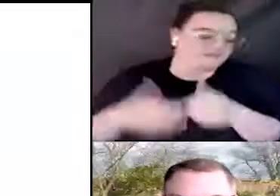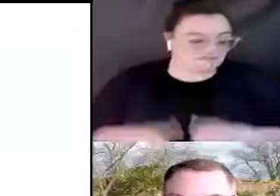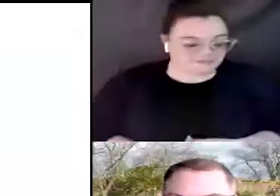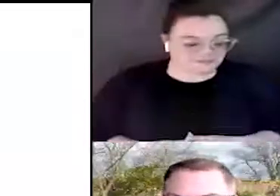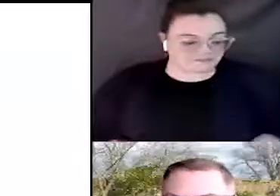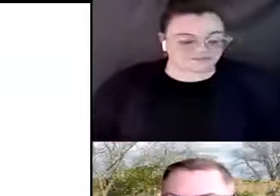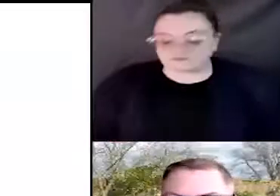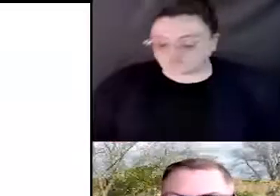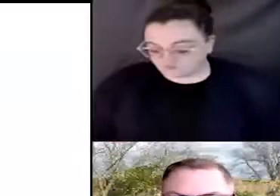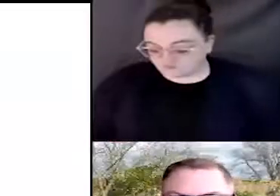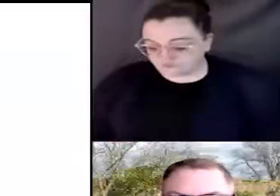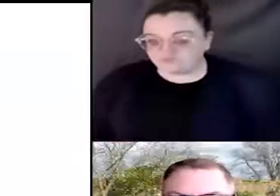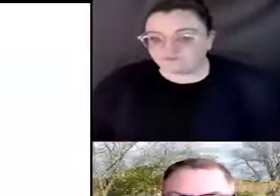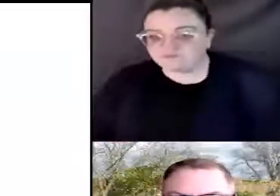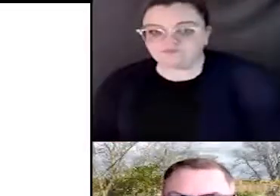And